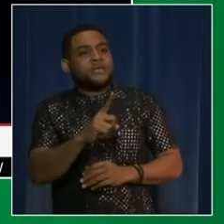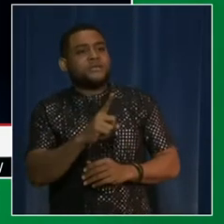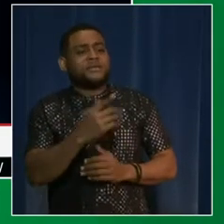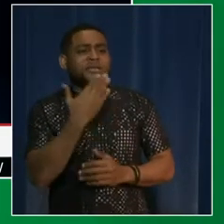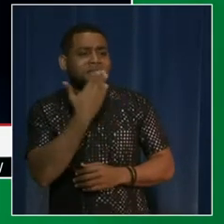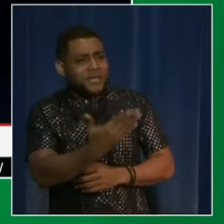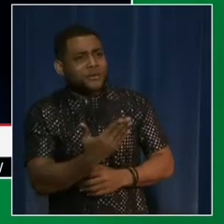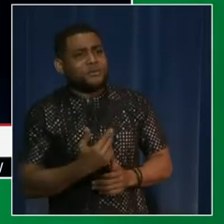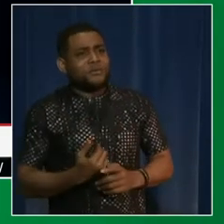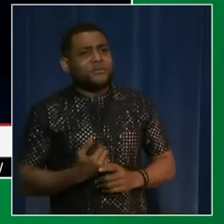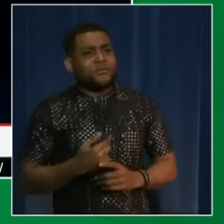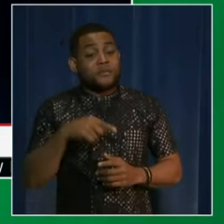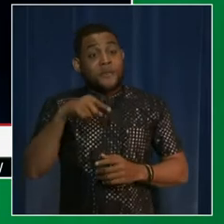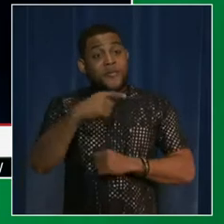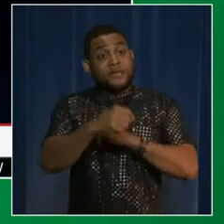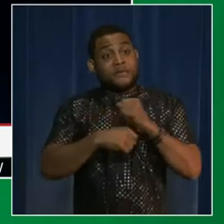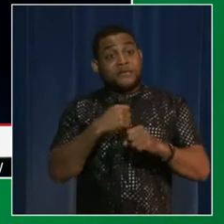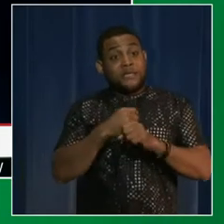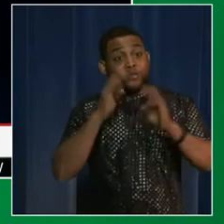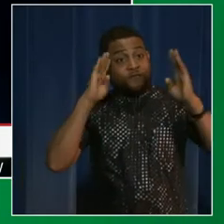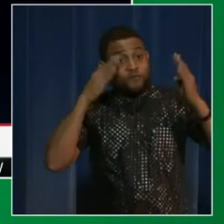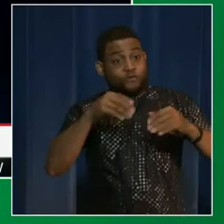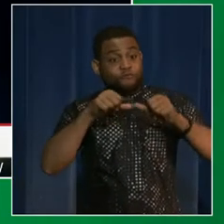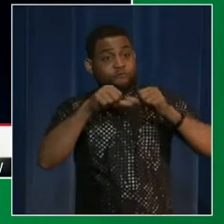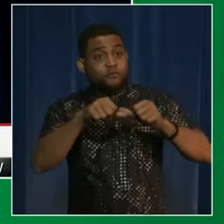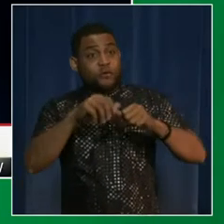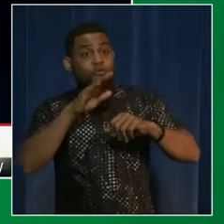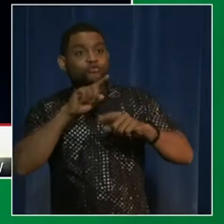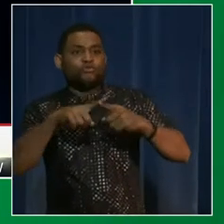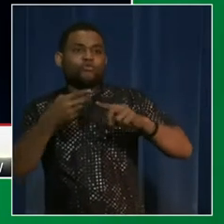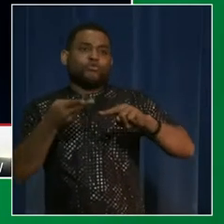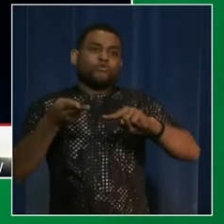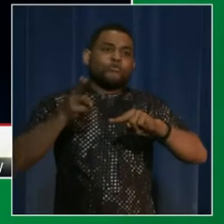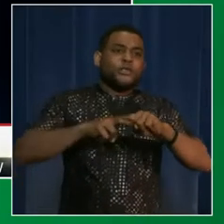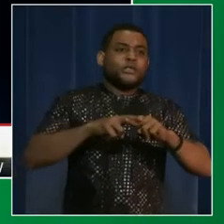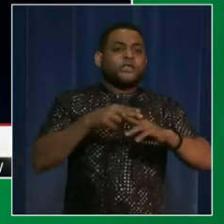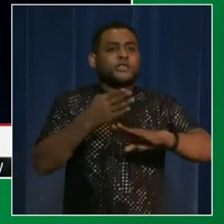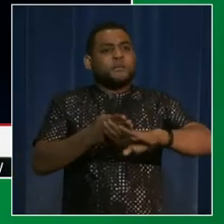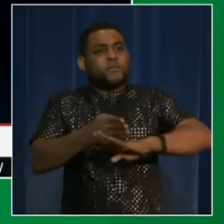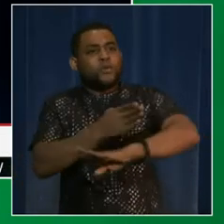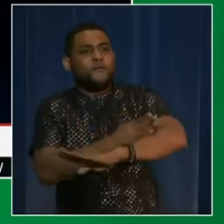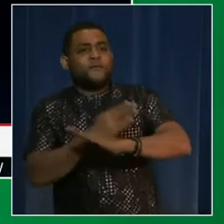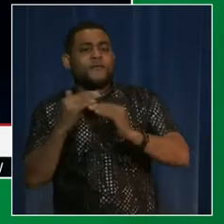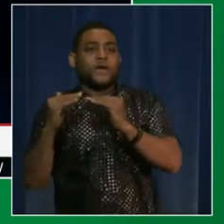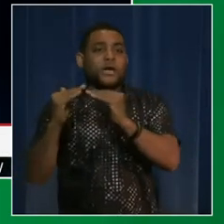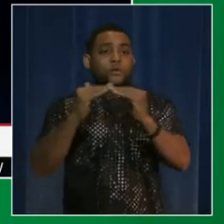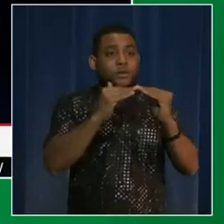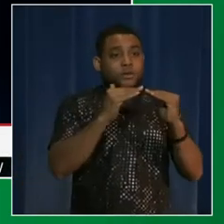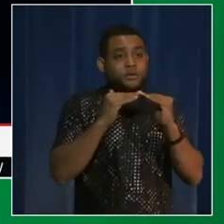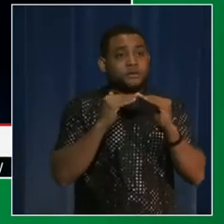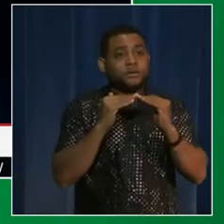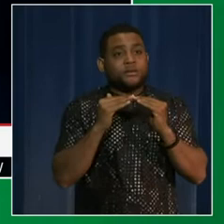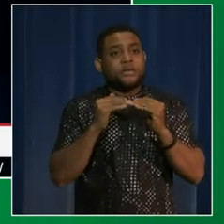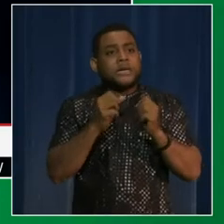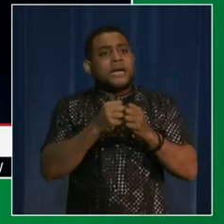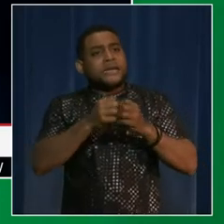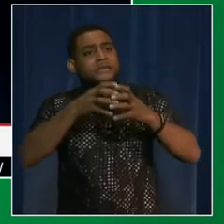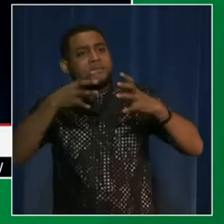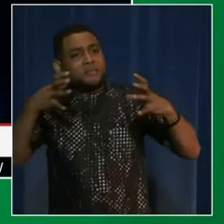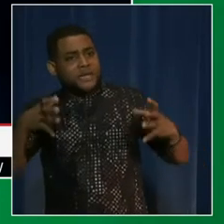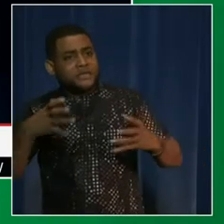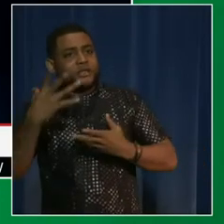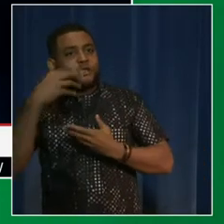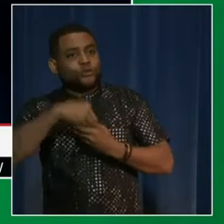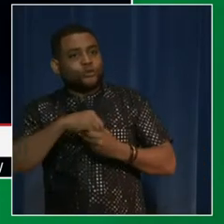year we continue our focus on improving equity in development, expanding inclusive prosperity, creating pathways to the